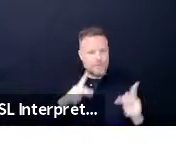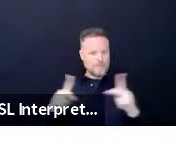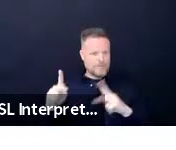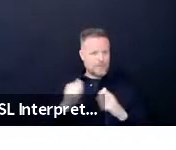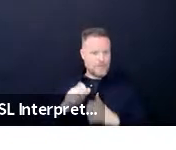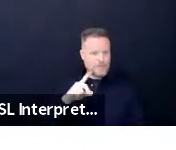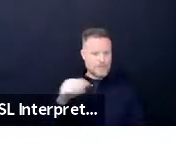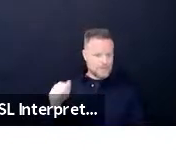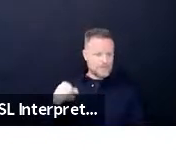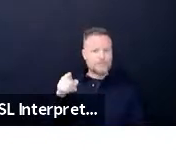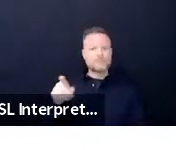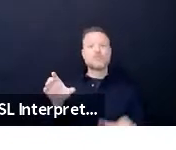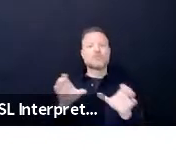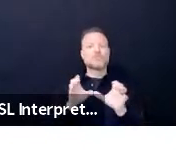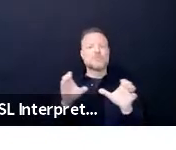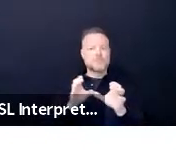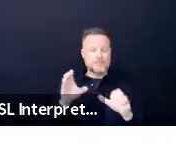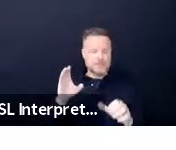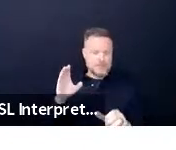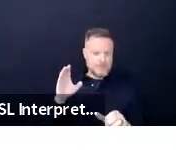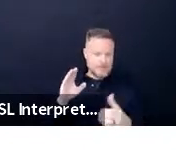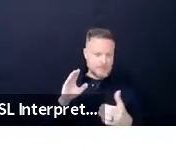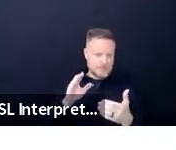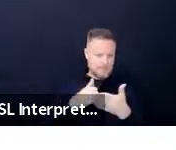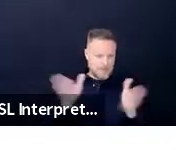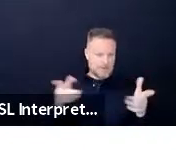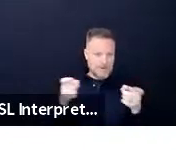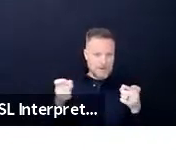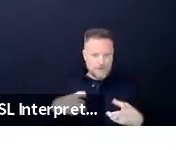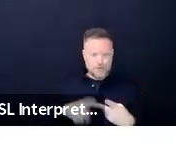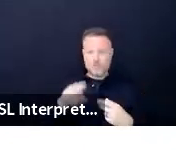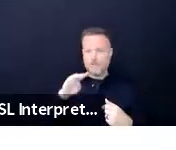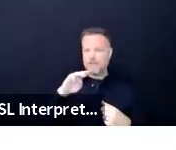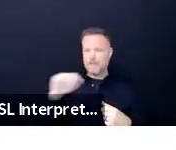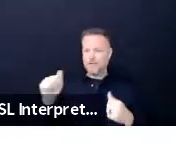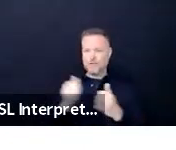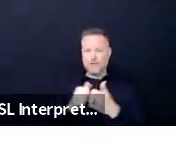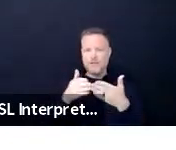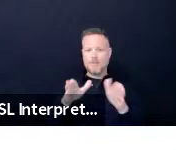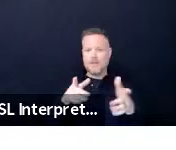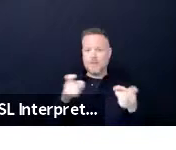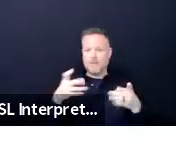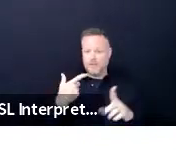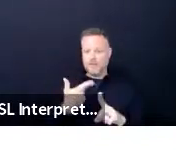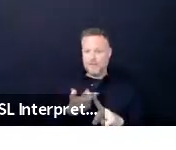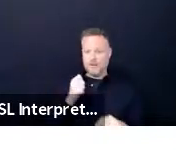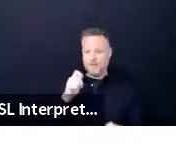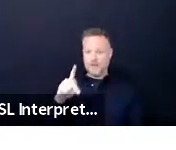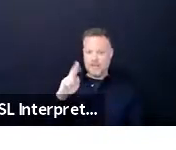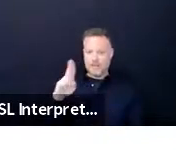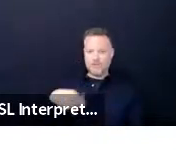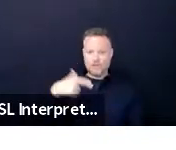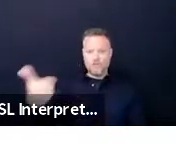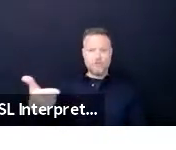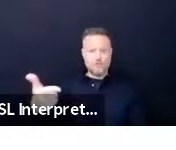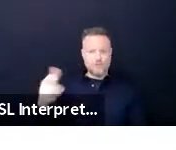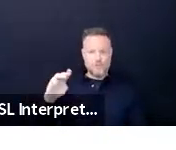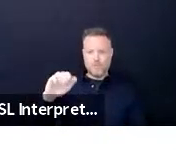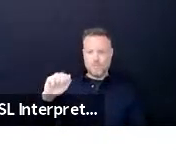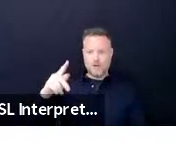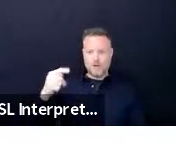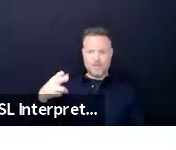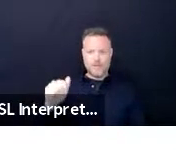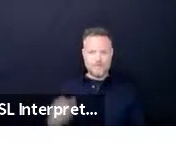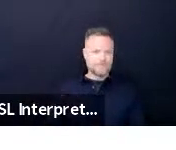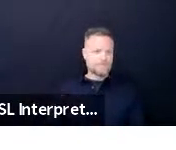is a certified public manager and has a master's in public administration from KU. Over to you, Martha.